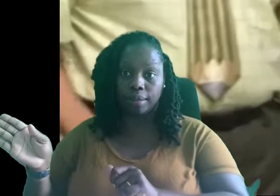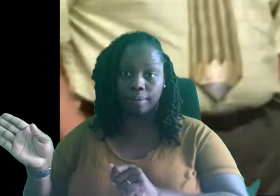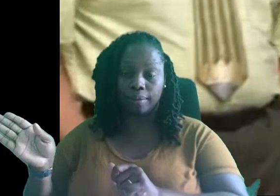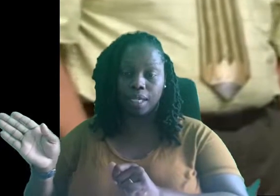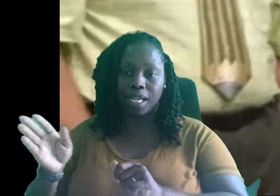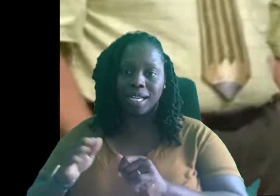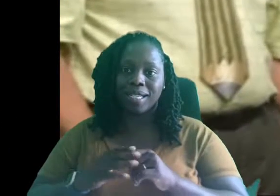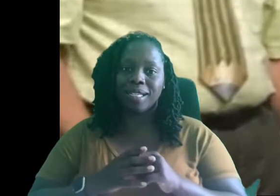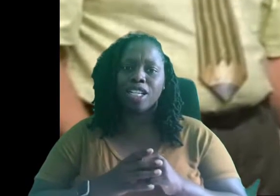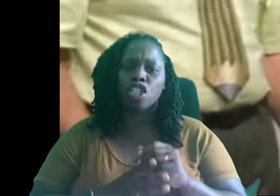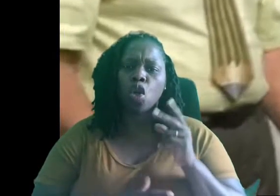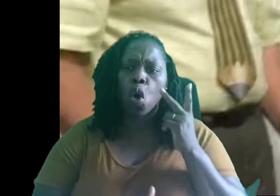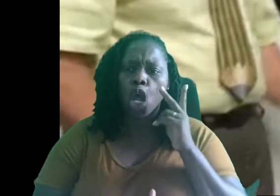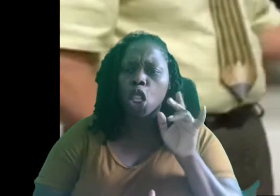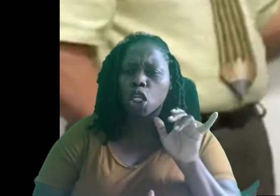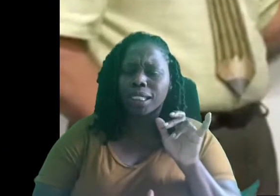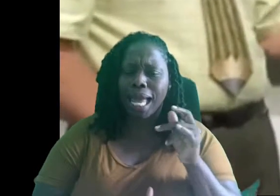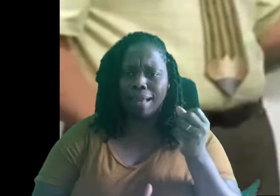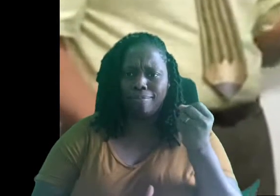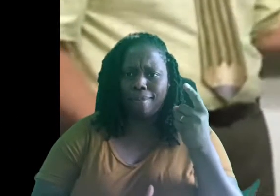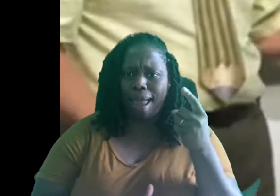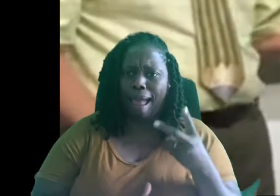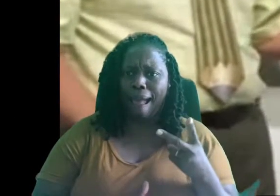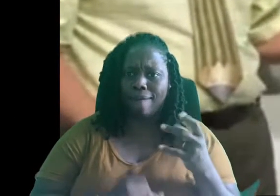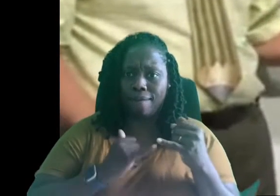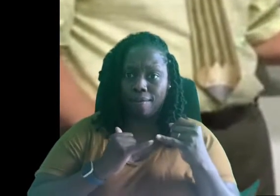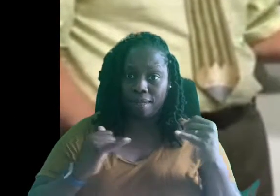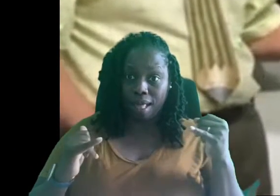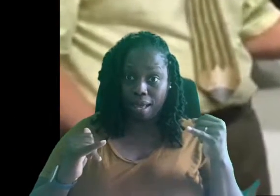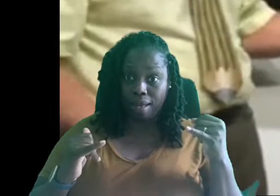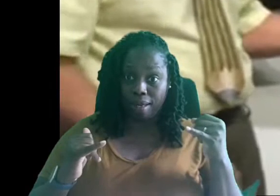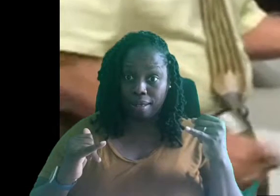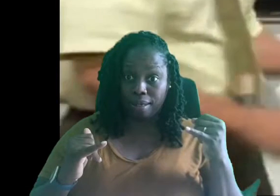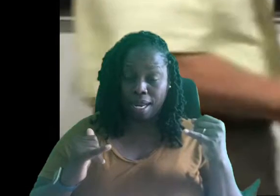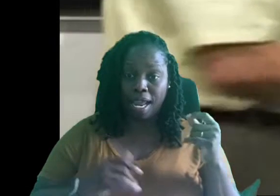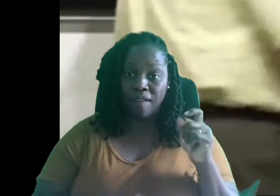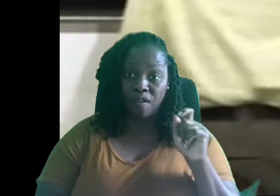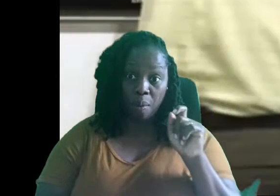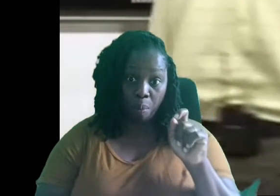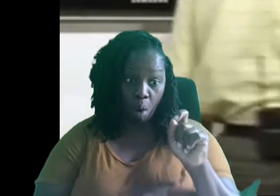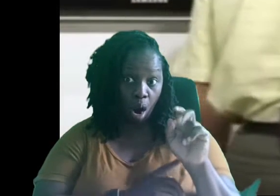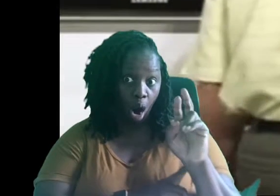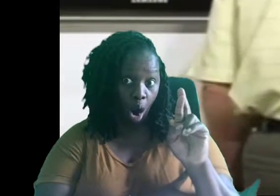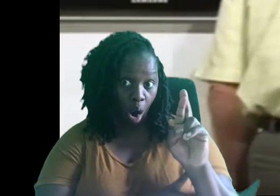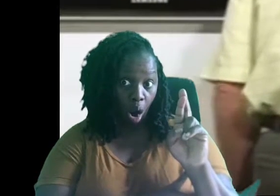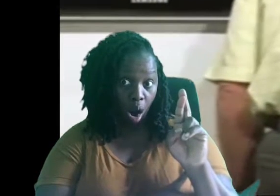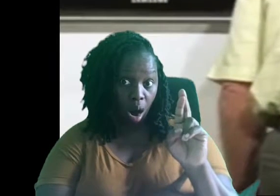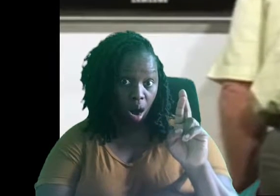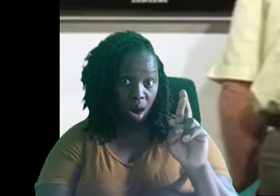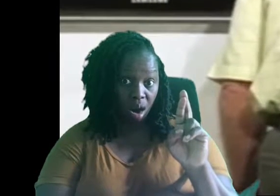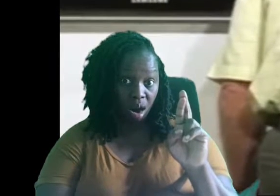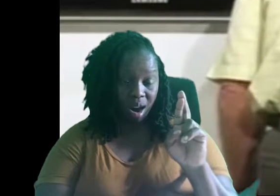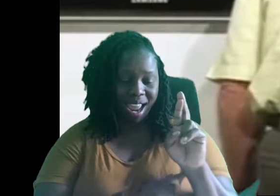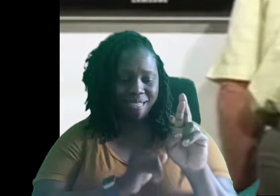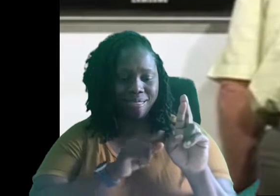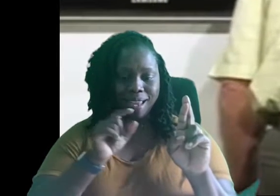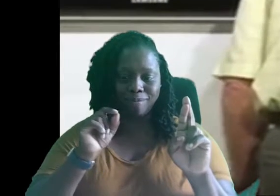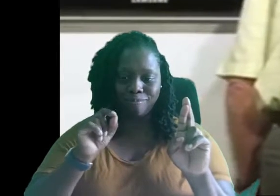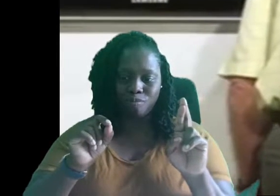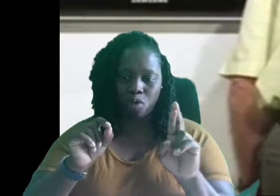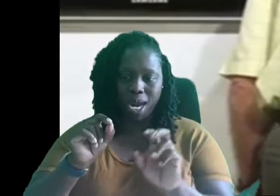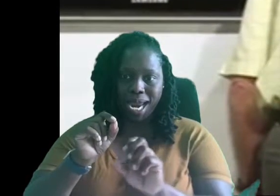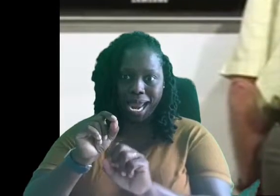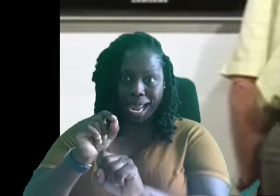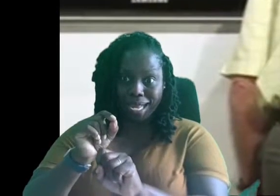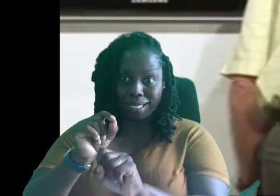far in one direction. So it's kind of like half of a line. If this were point R,